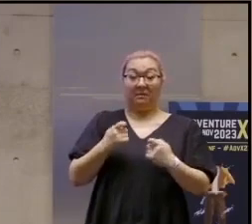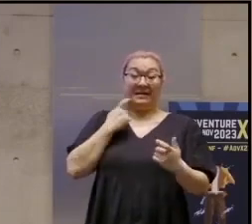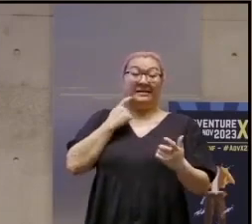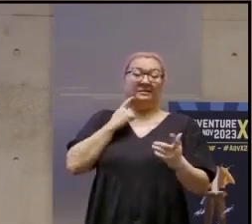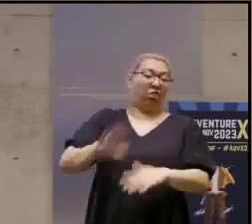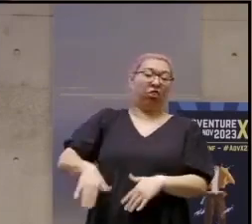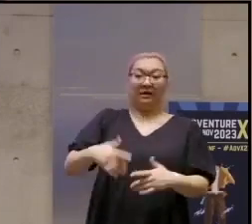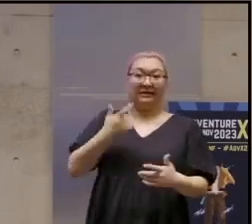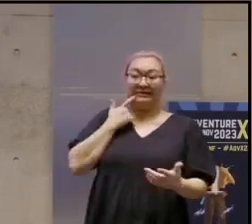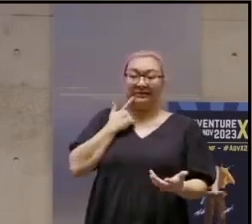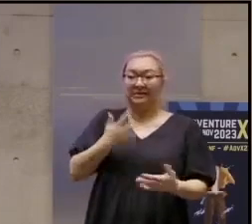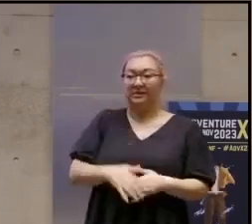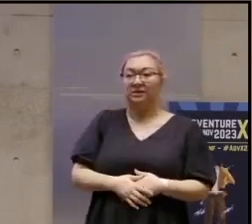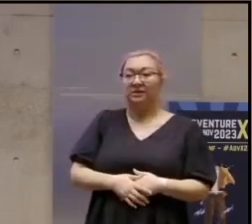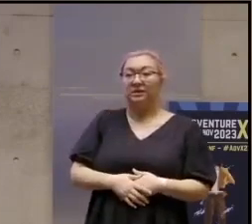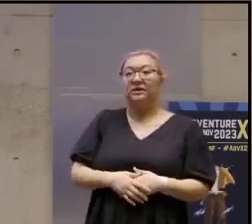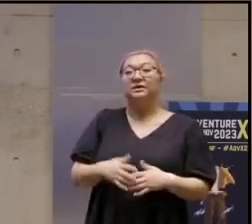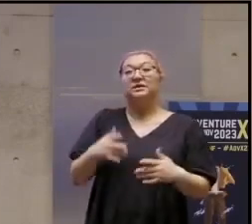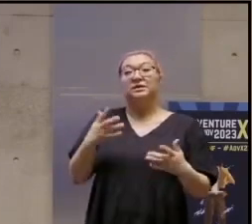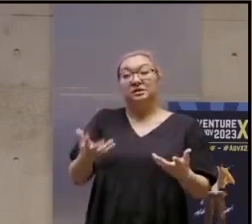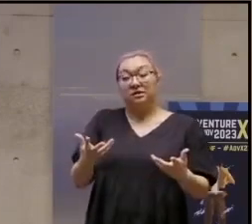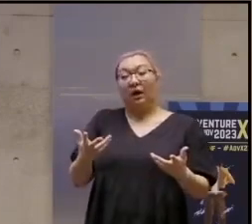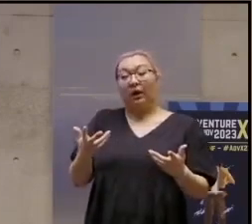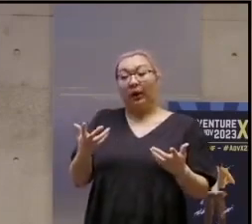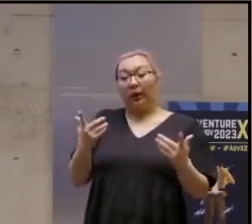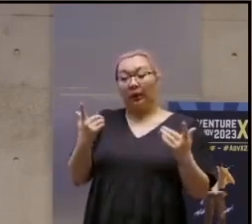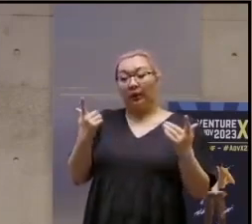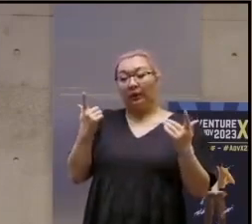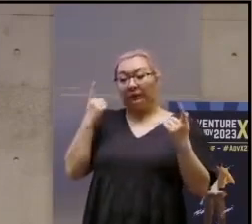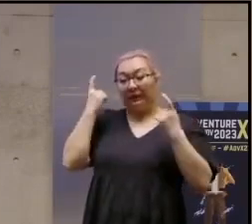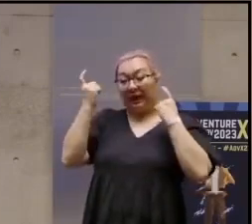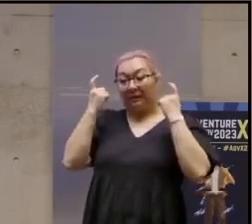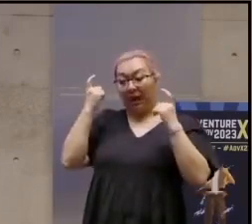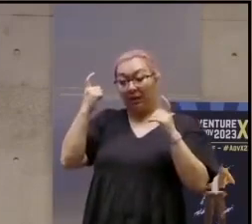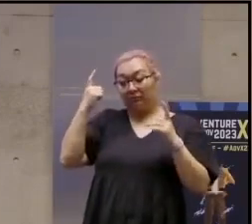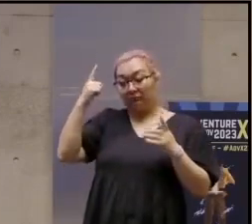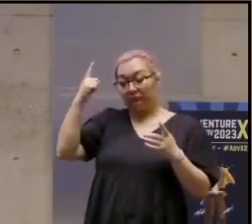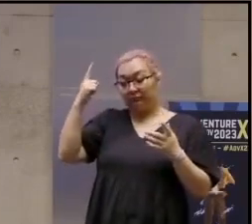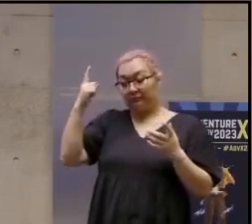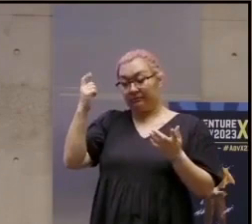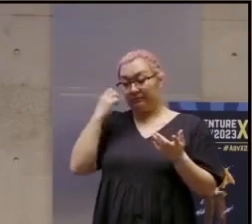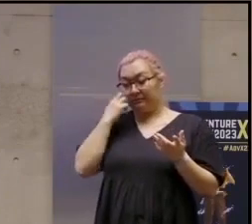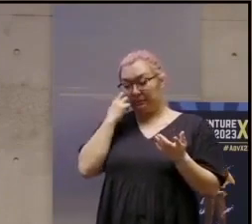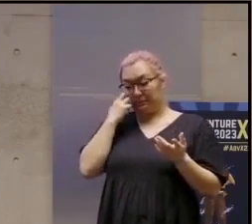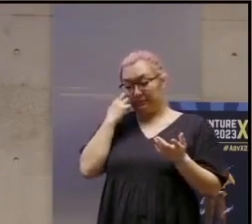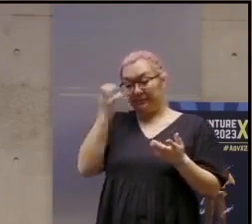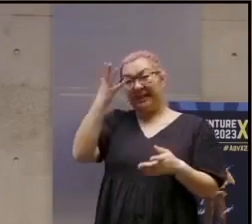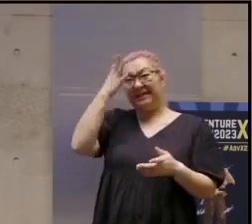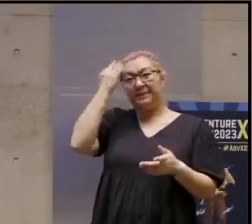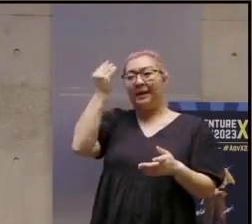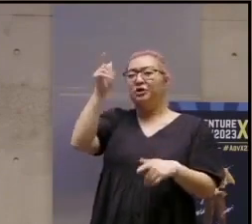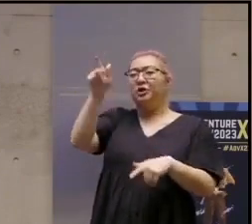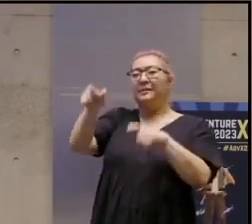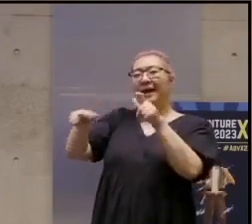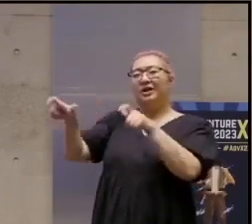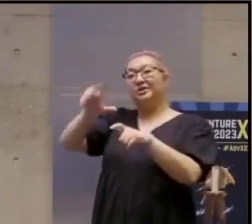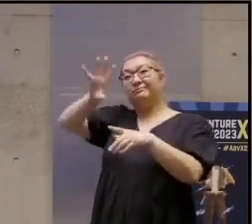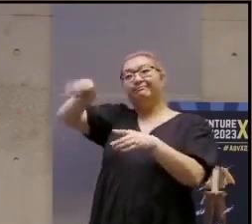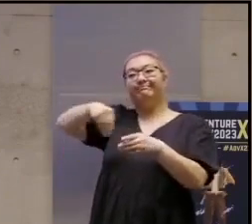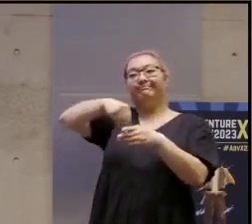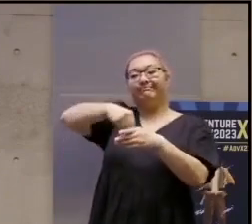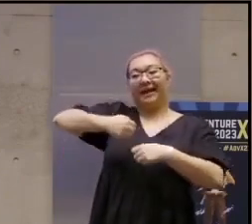in fact, for example, dementia patients tend to be very difficult, and that's something we did portray in the game about the challenges